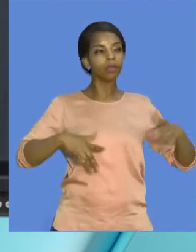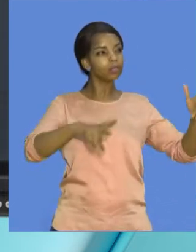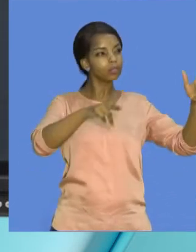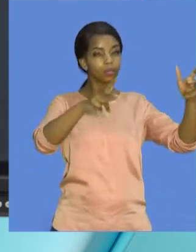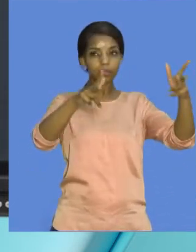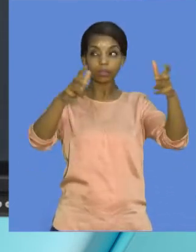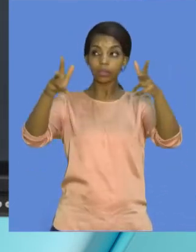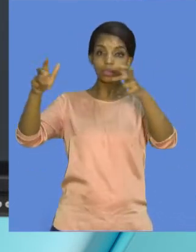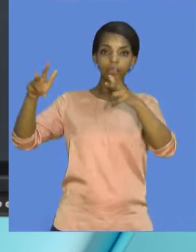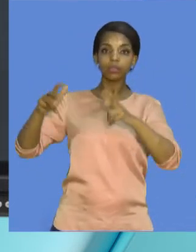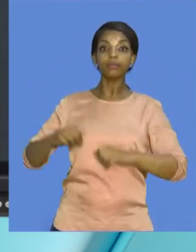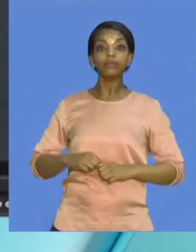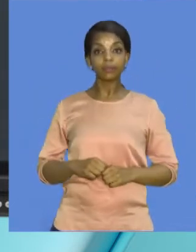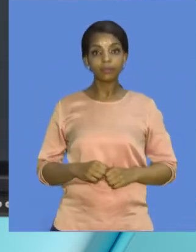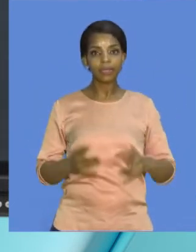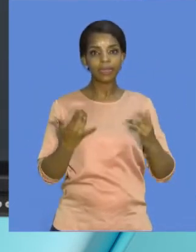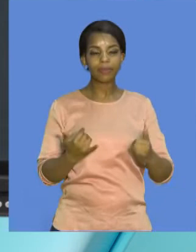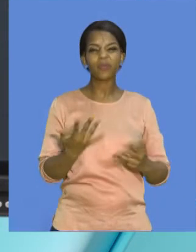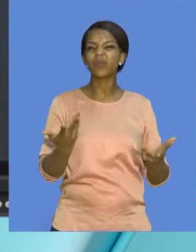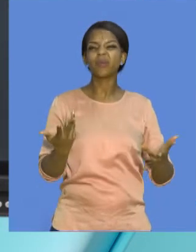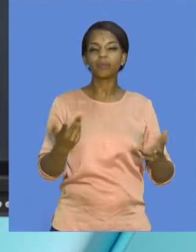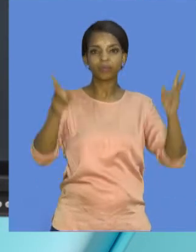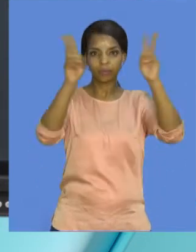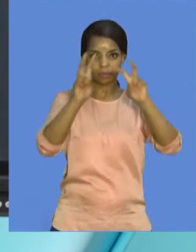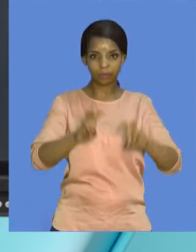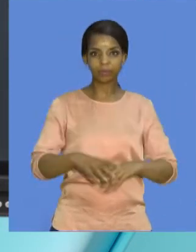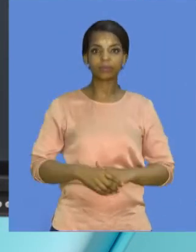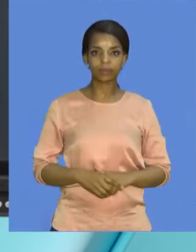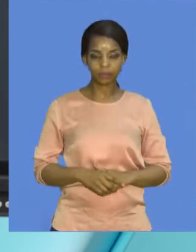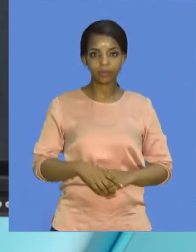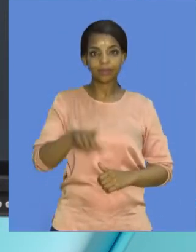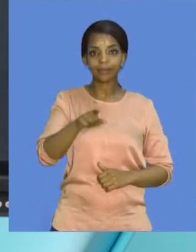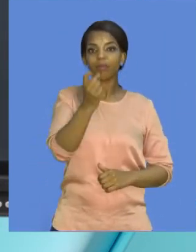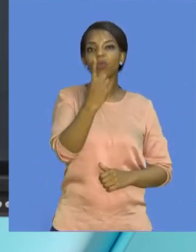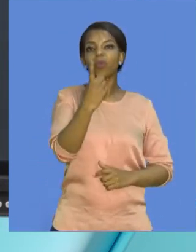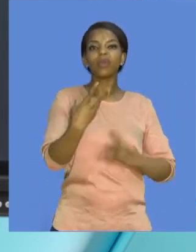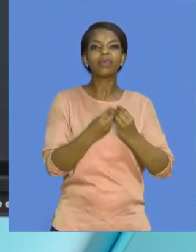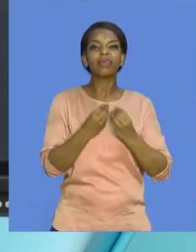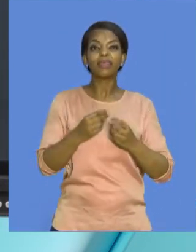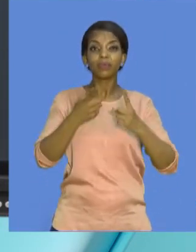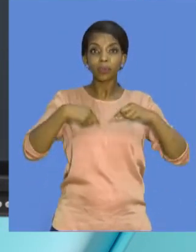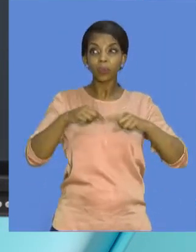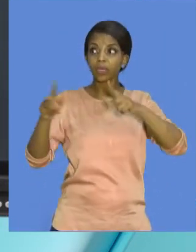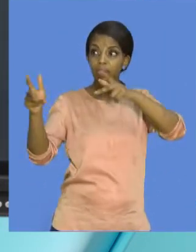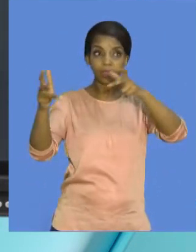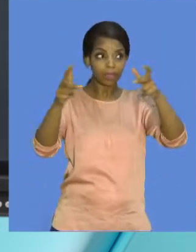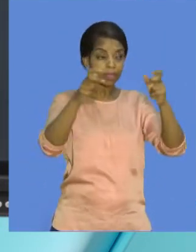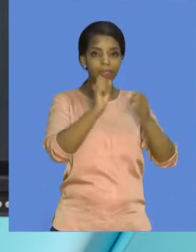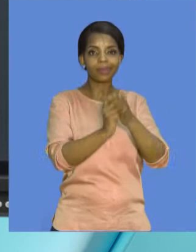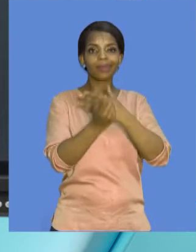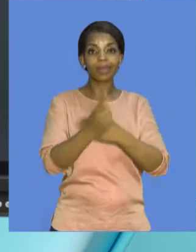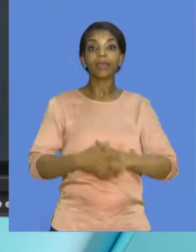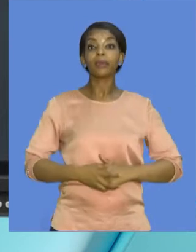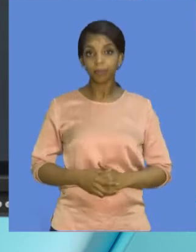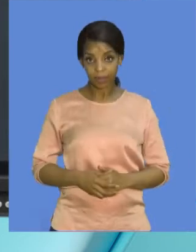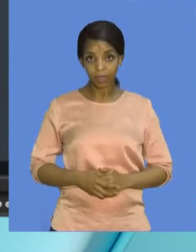far as static electricity. It's one of the obvious things that happens around us, because the science that we